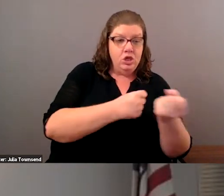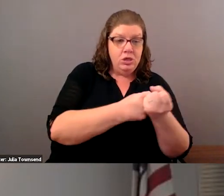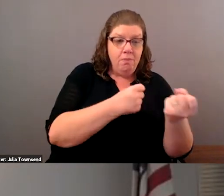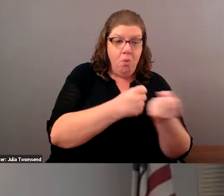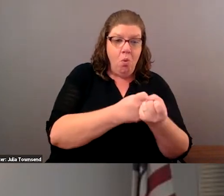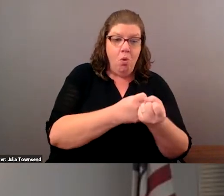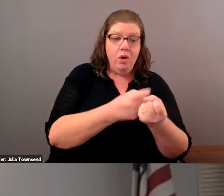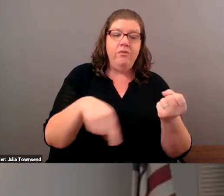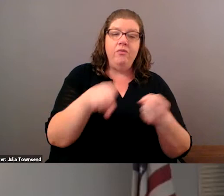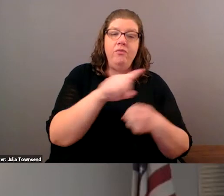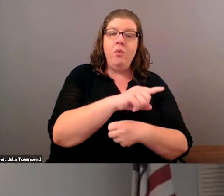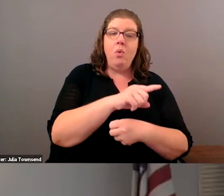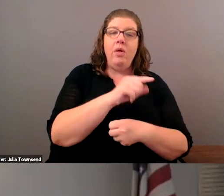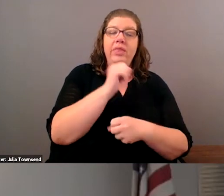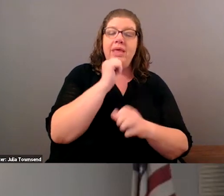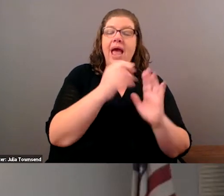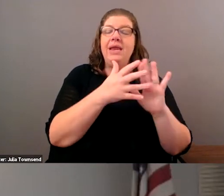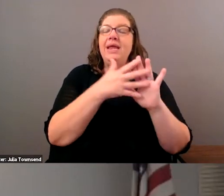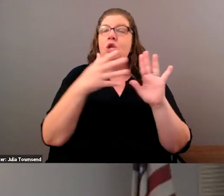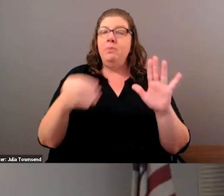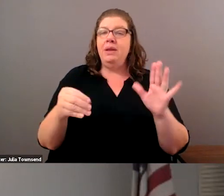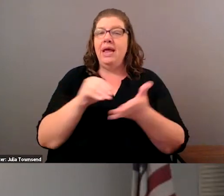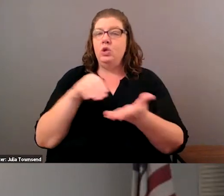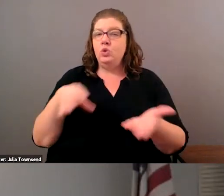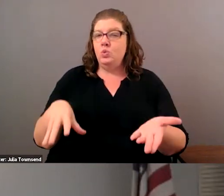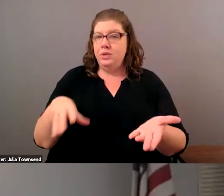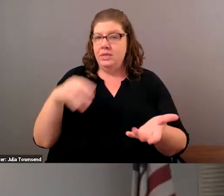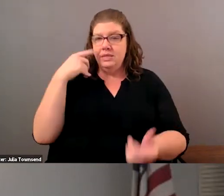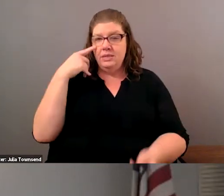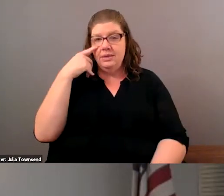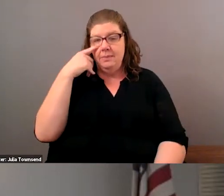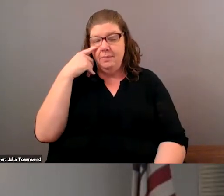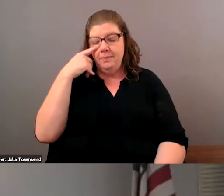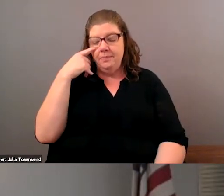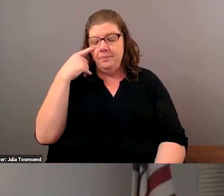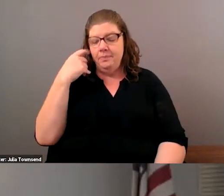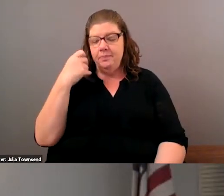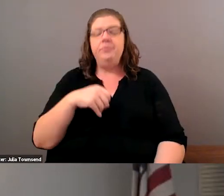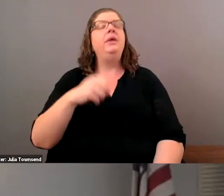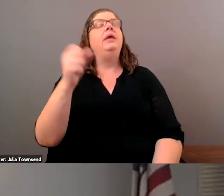the unduplicated students. Yes, so